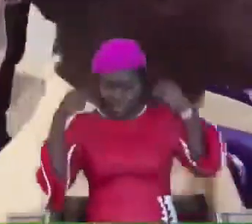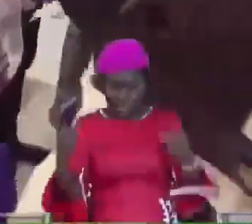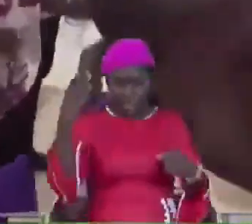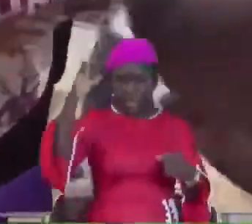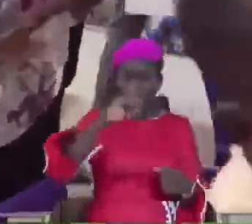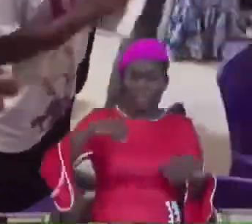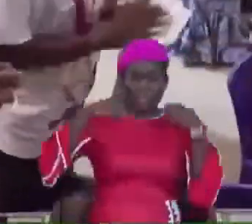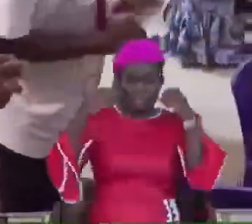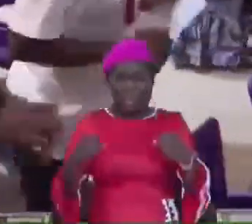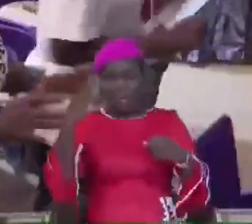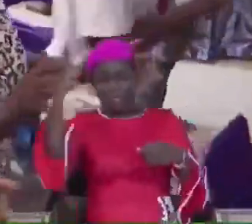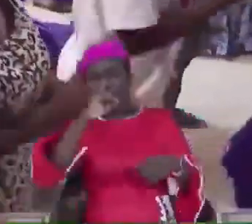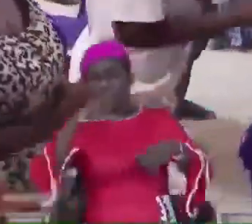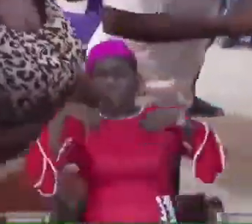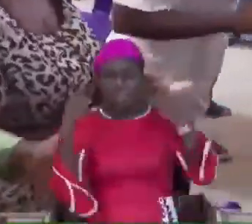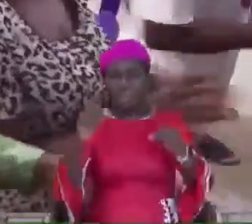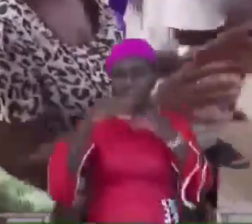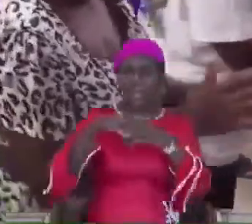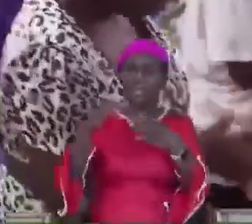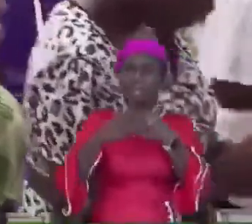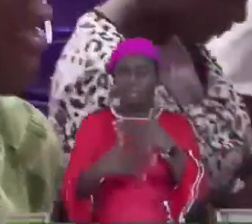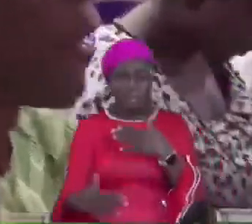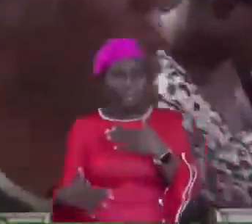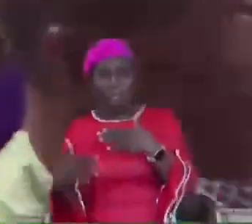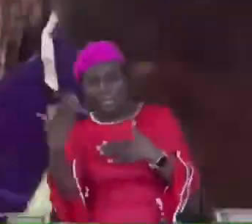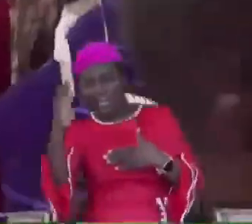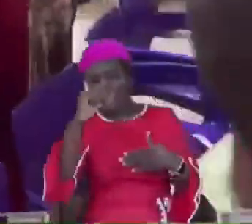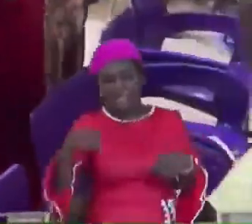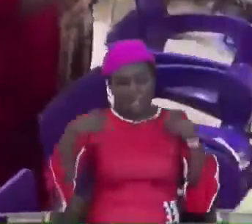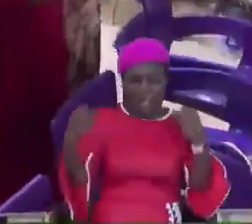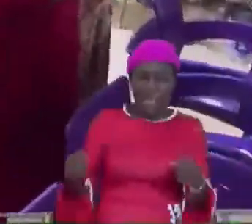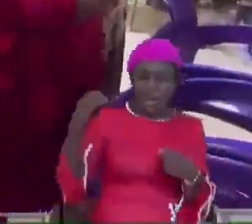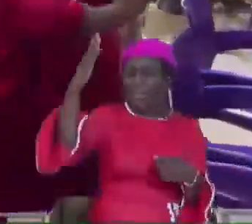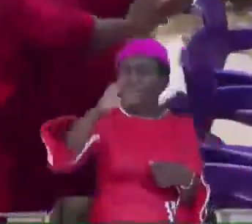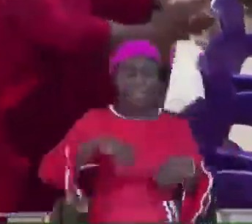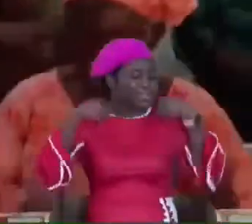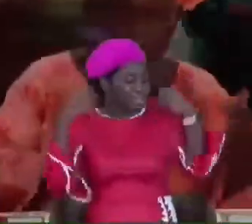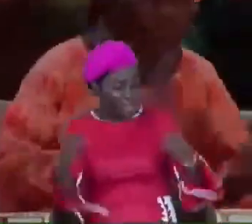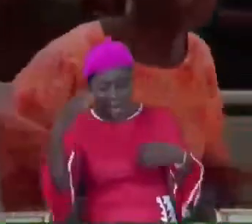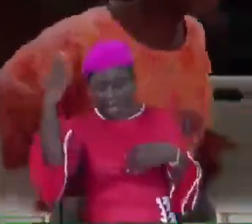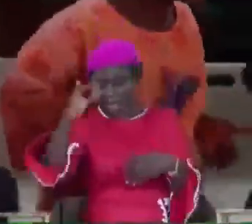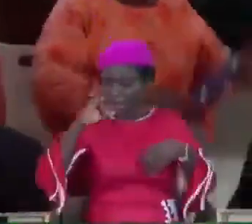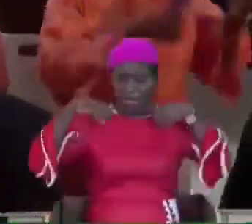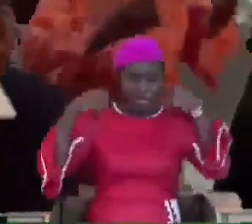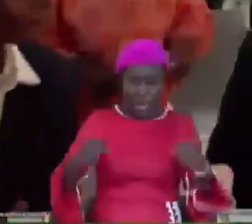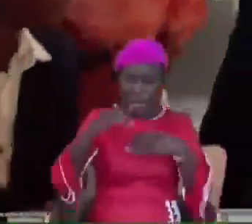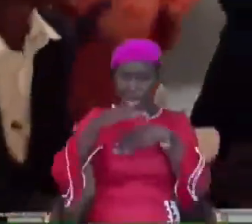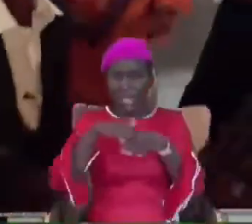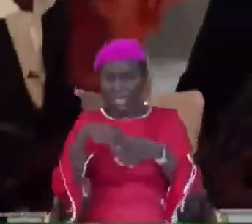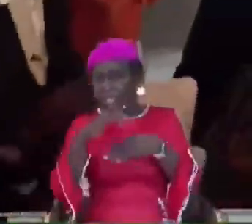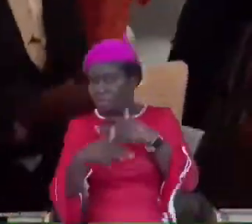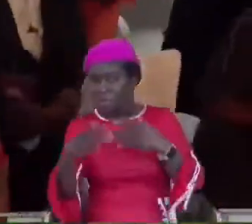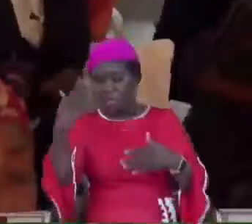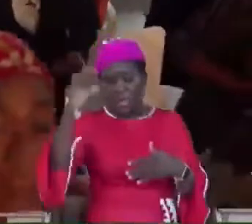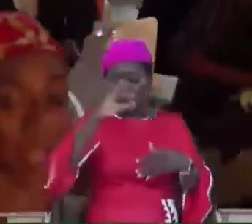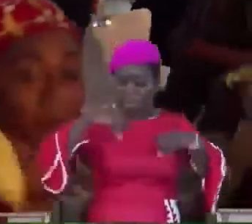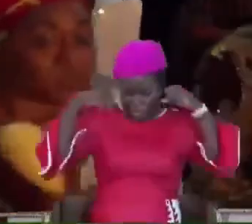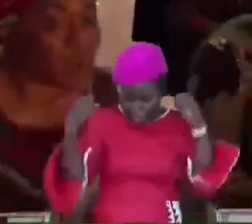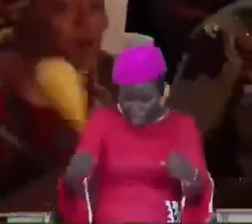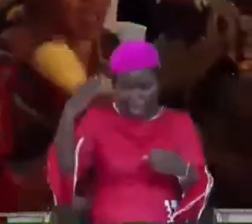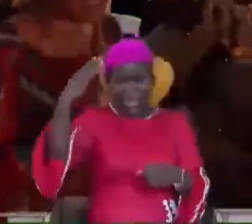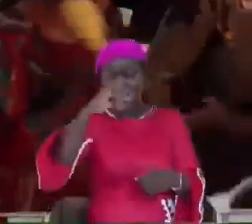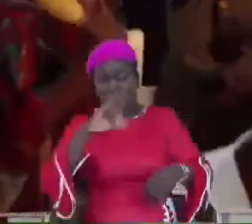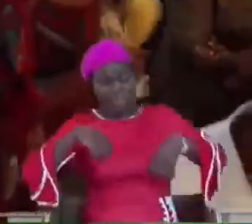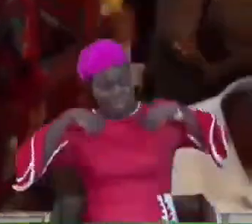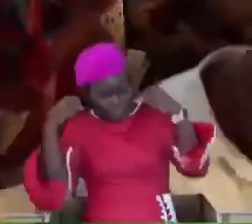There is power, there is power, there is power in the blood. There is power, there is power, there is power in the blood. There is power, there